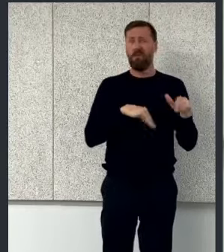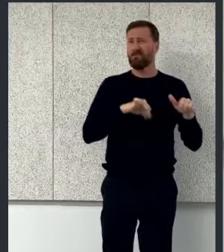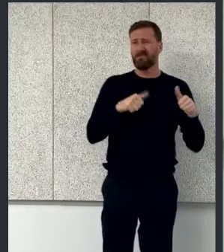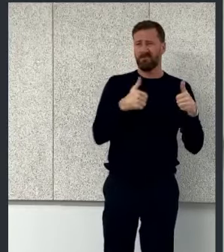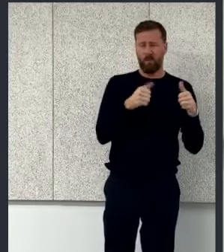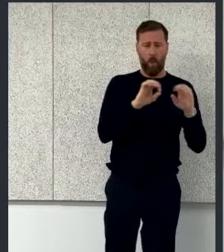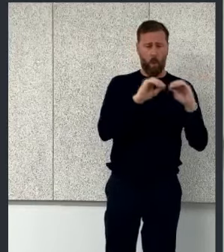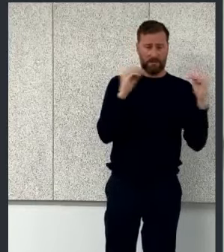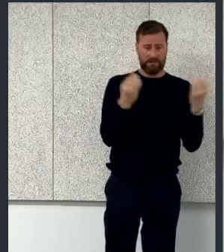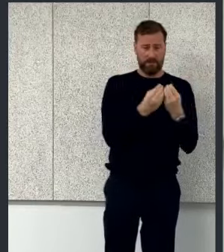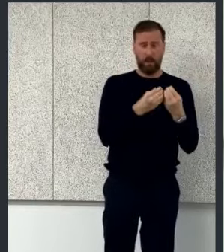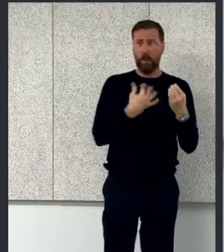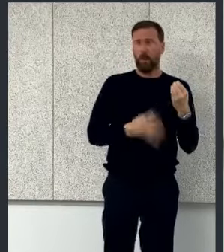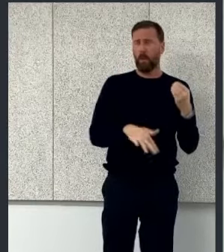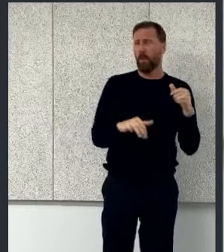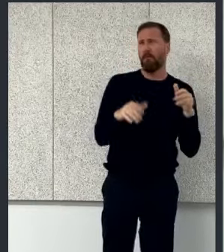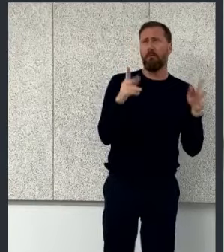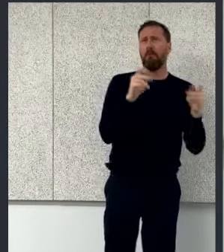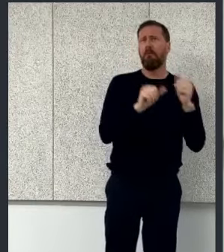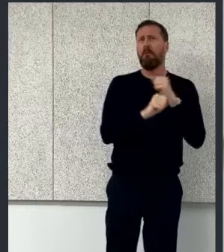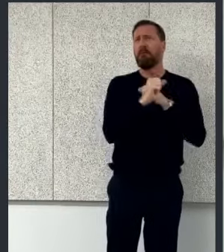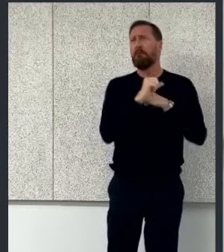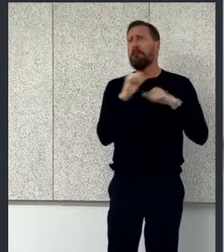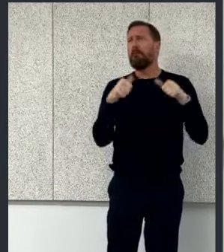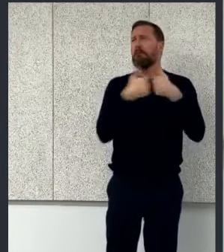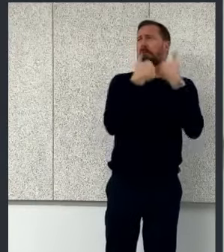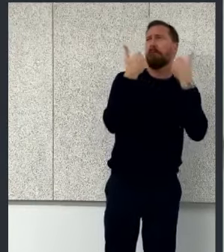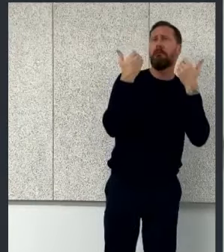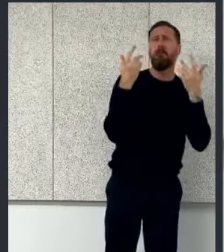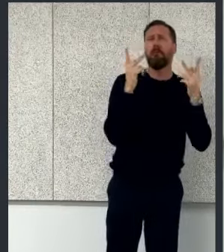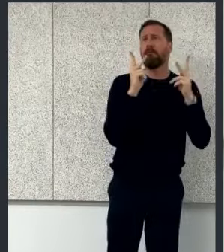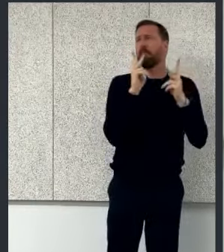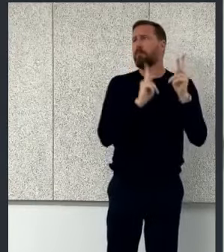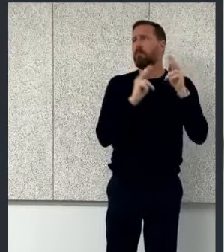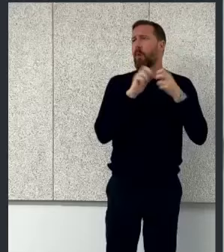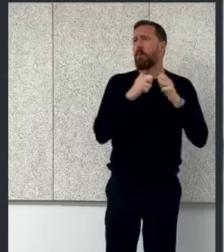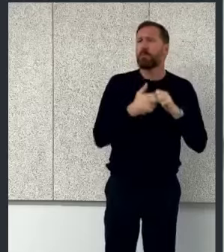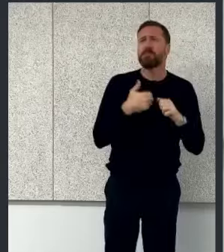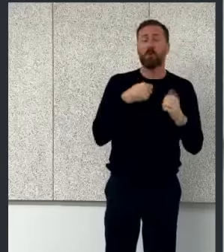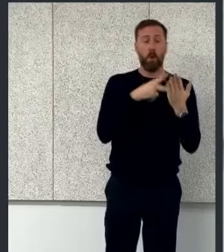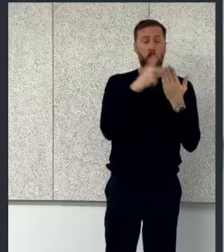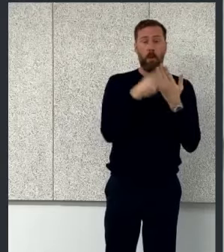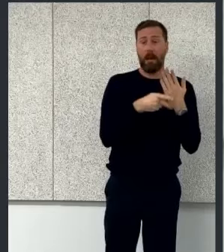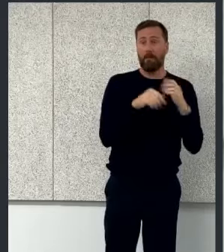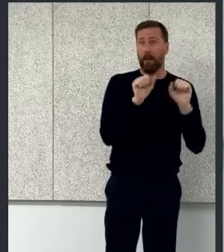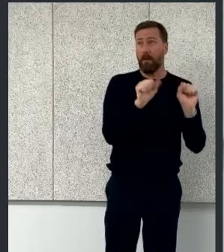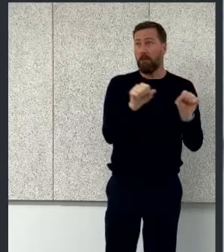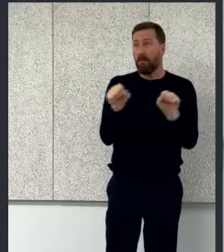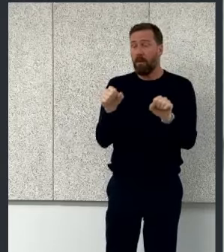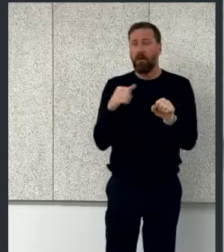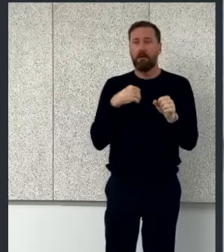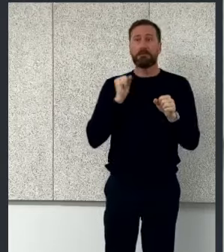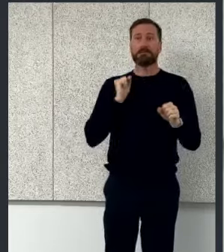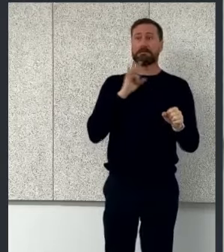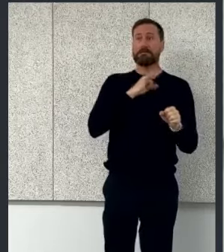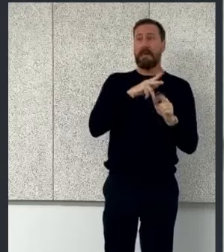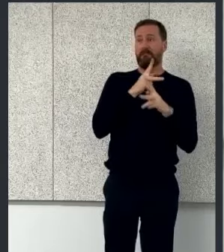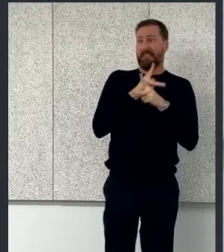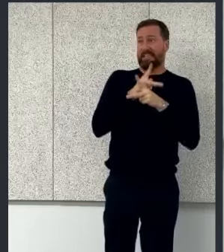facing around whether it's programming capacity, whether it's staff retention, whether it's whether it